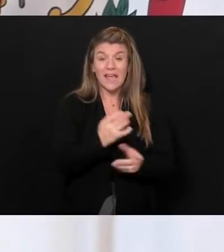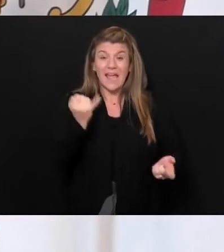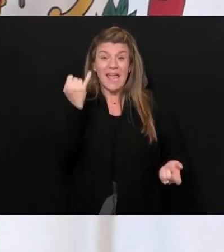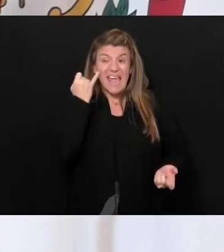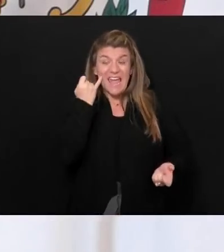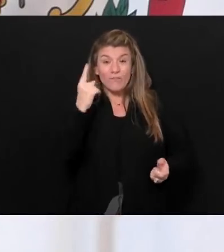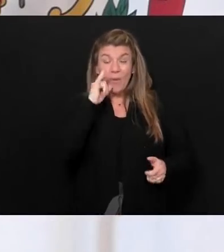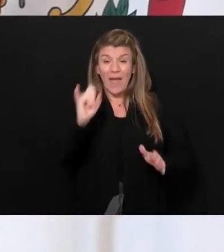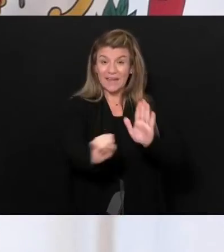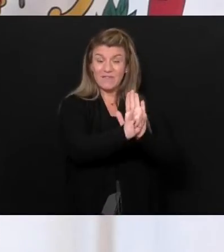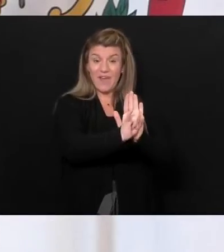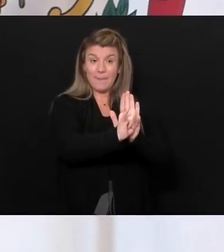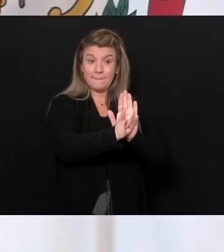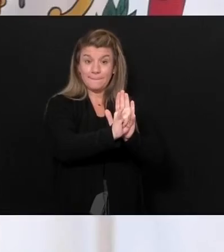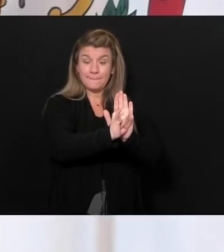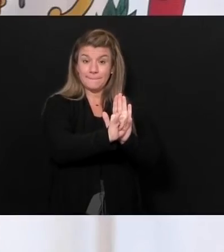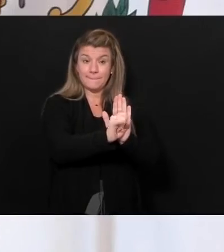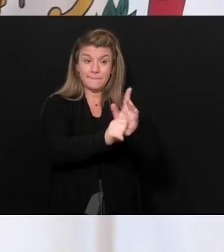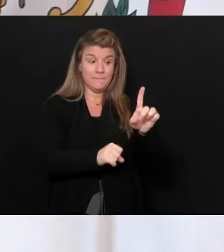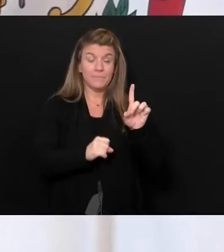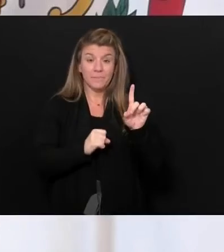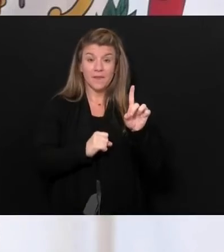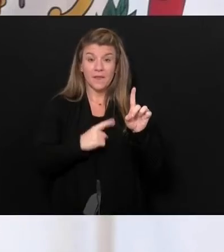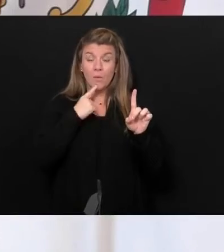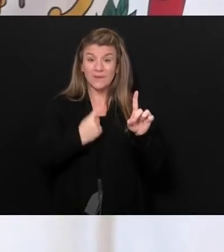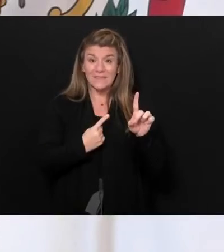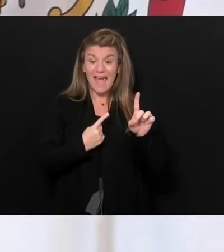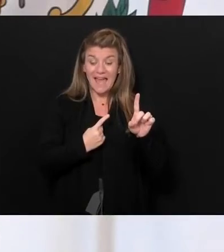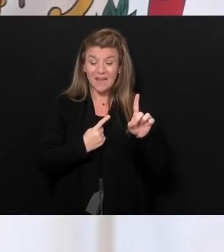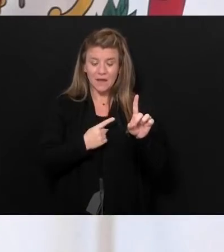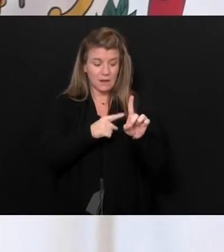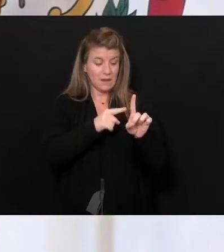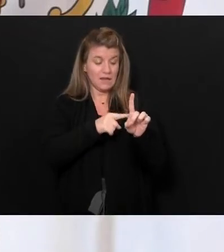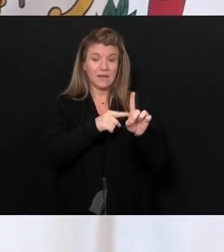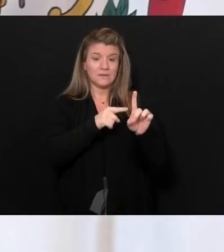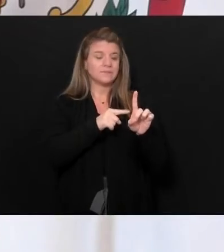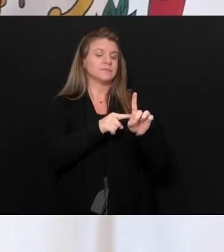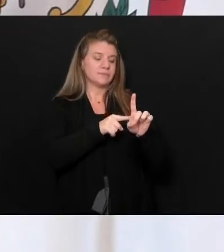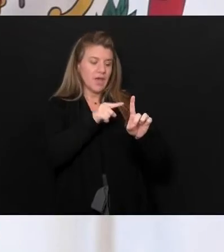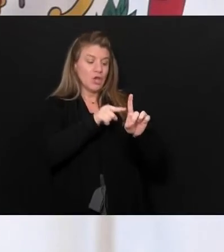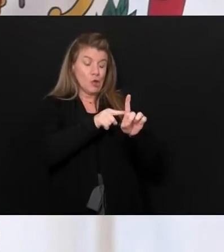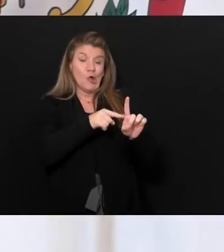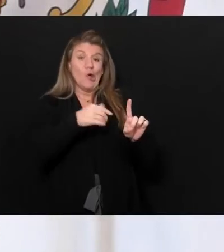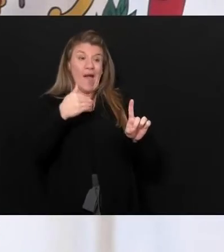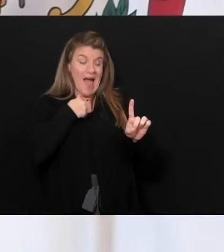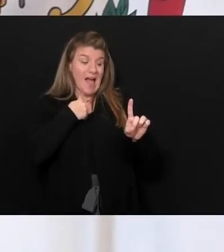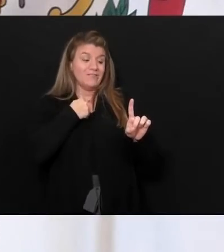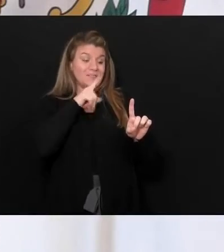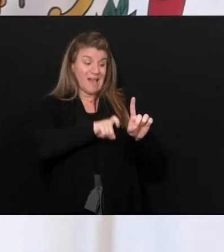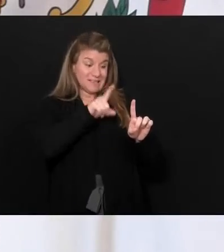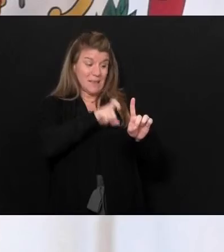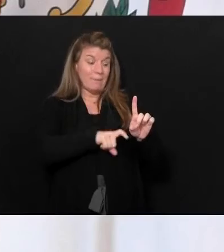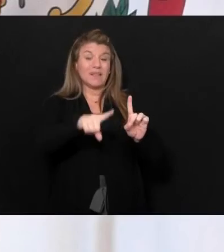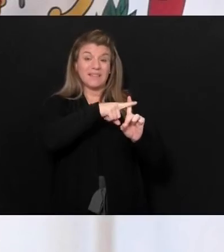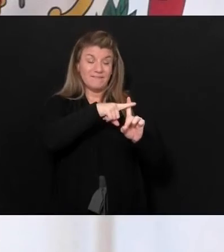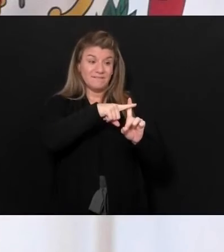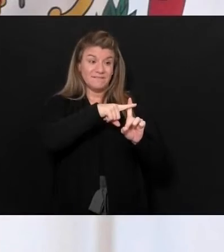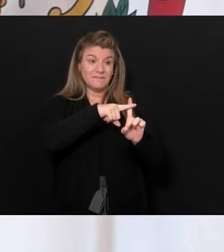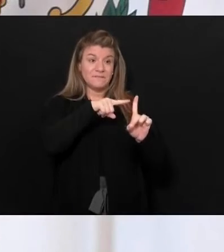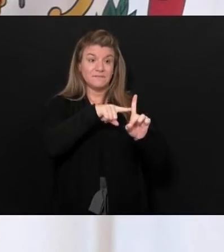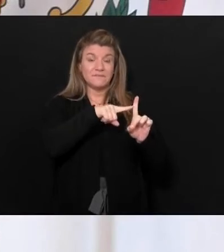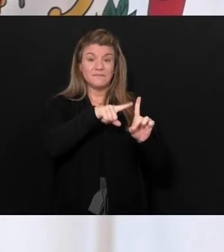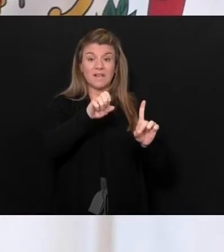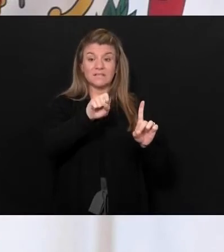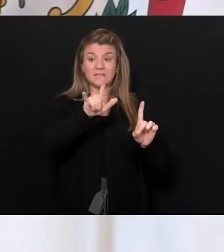we identified them and we said, you know, Sally, you've been tested positive, and Sally